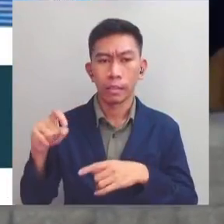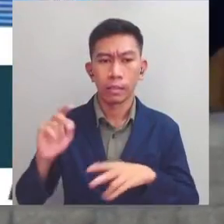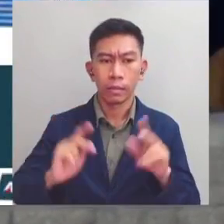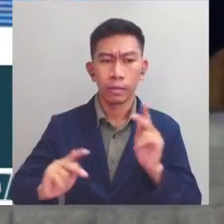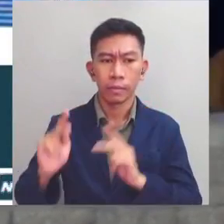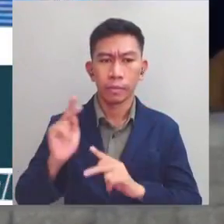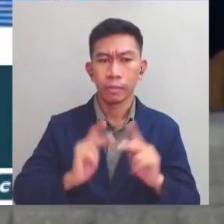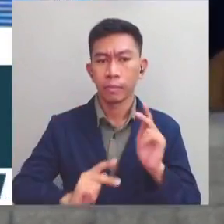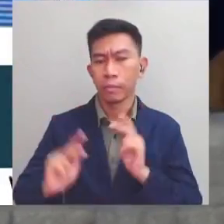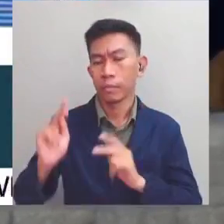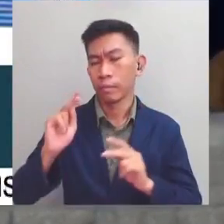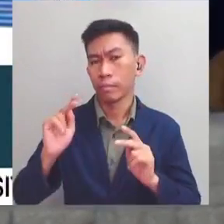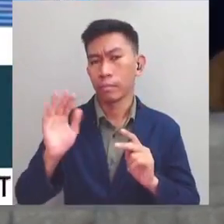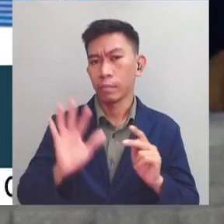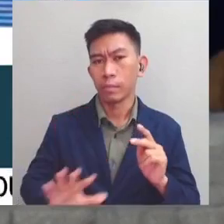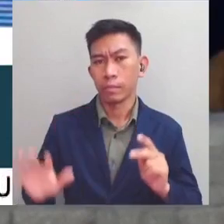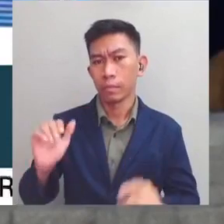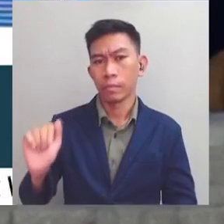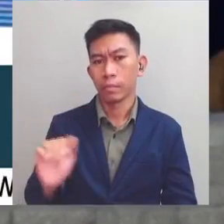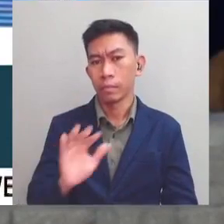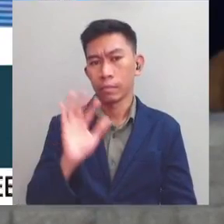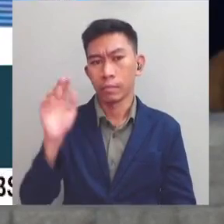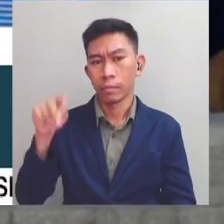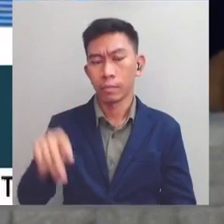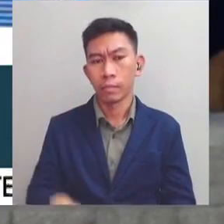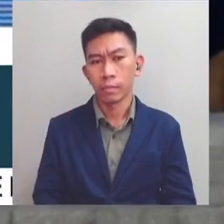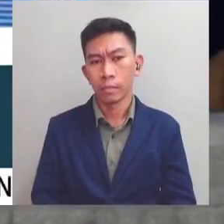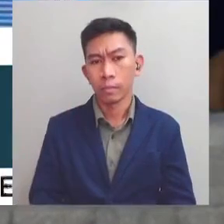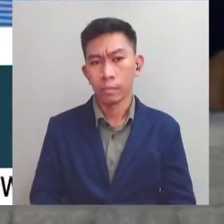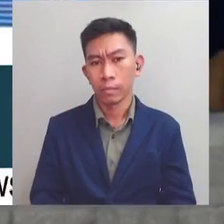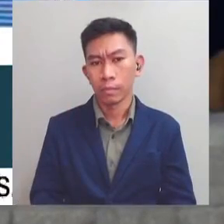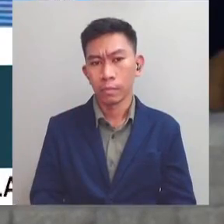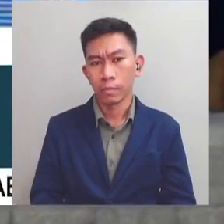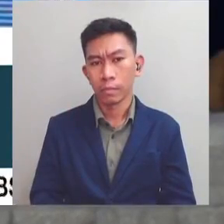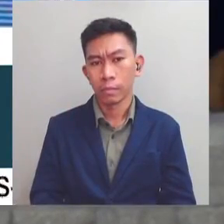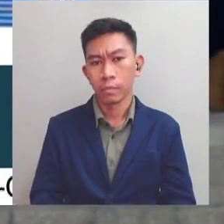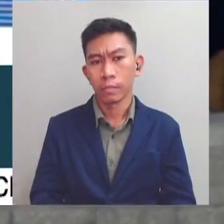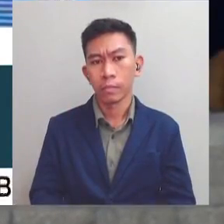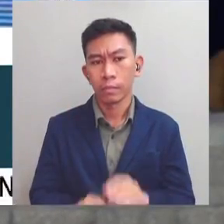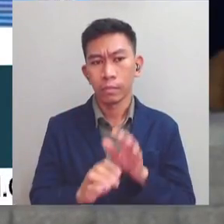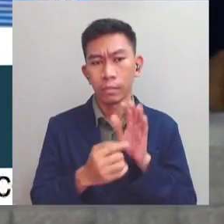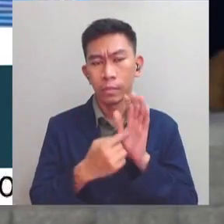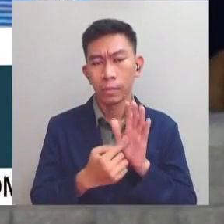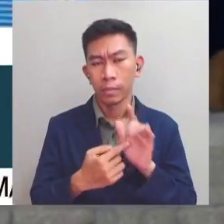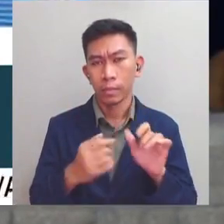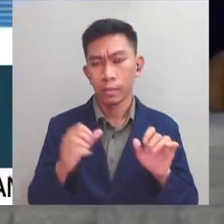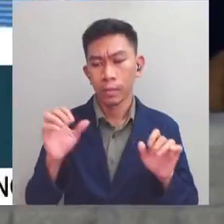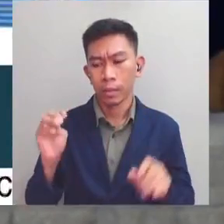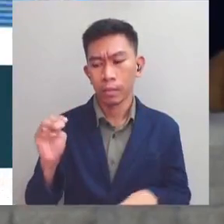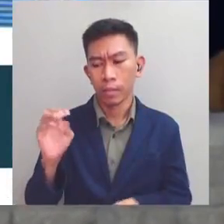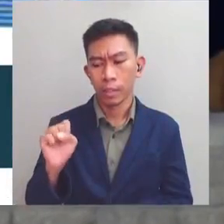region, specifically helping the micro, small, and medium enterprises